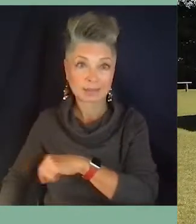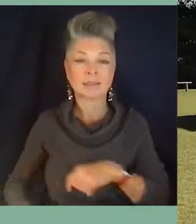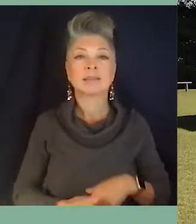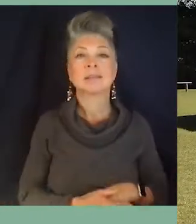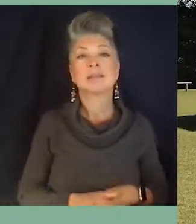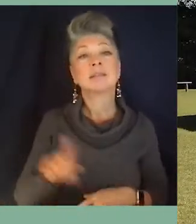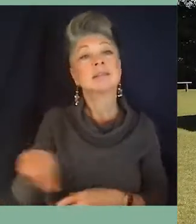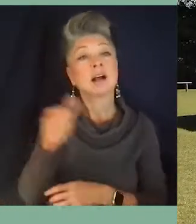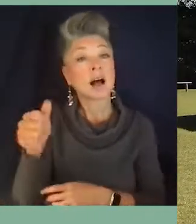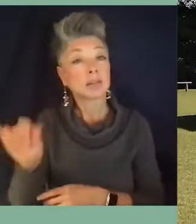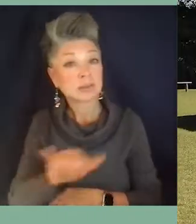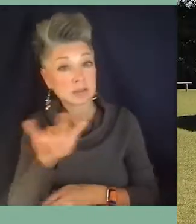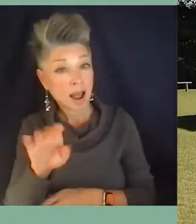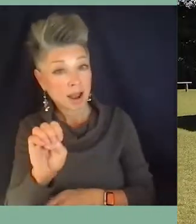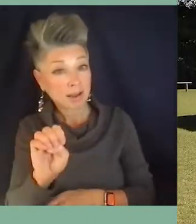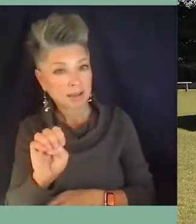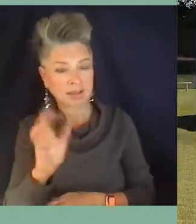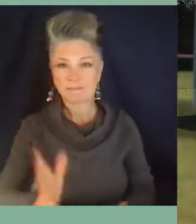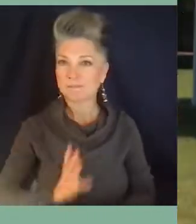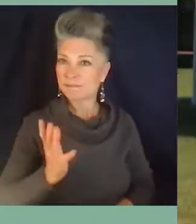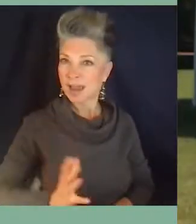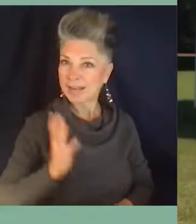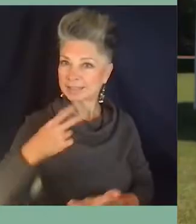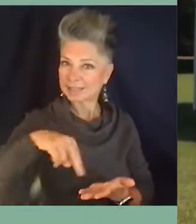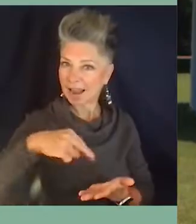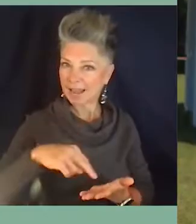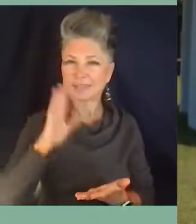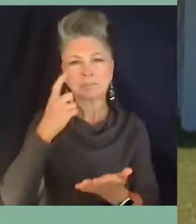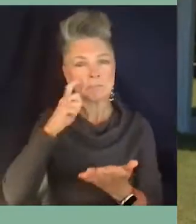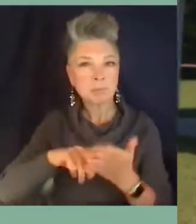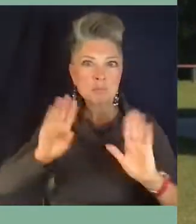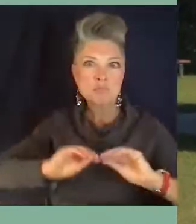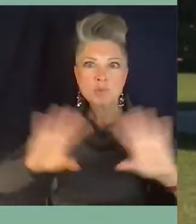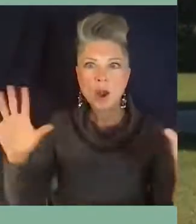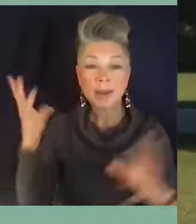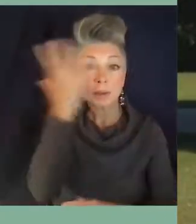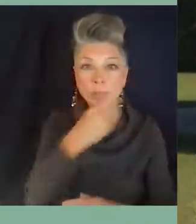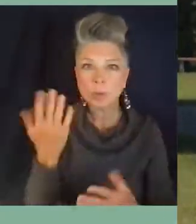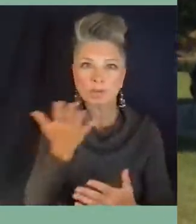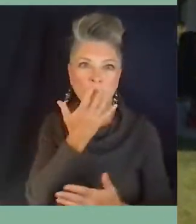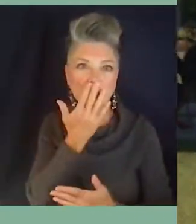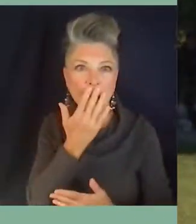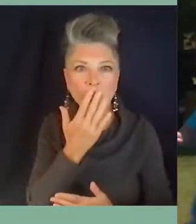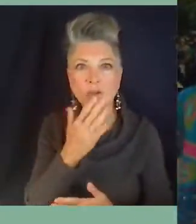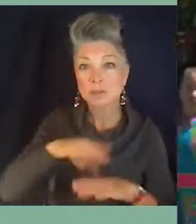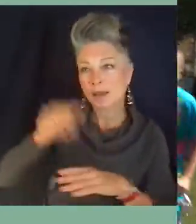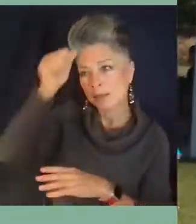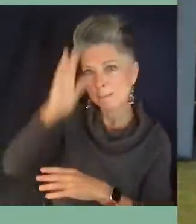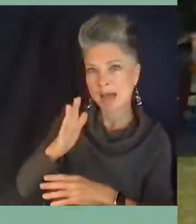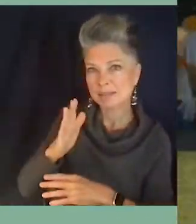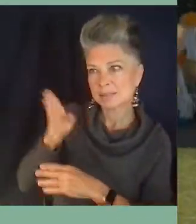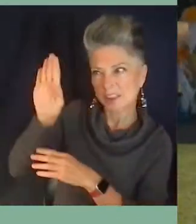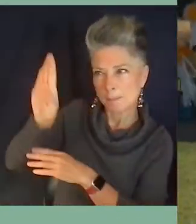The other style is fancy dance. This is where you'll see bright, beautiful colors upon the backs of the men.